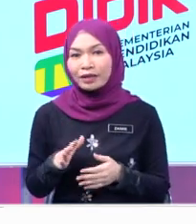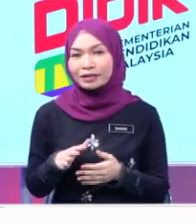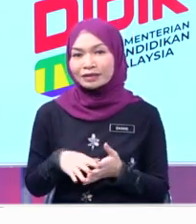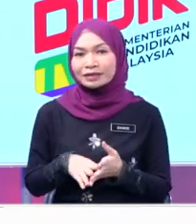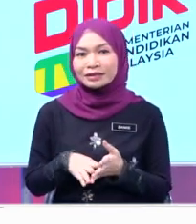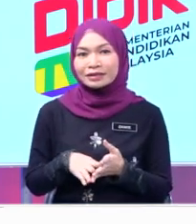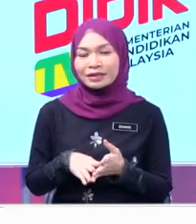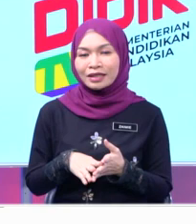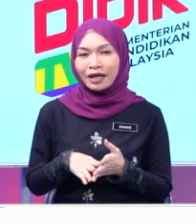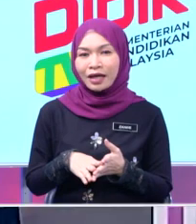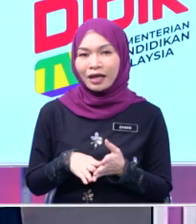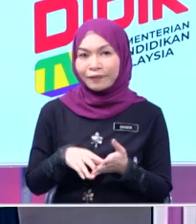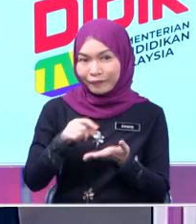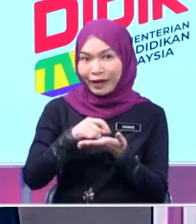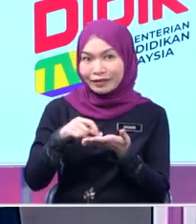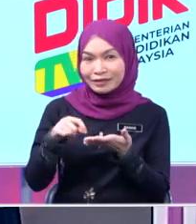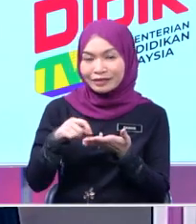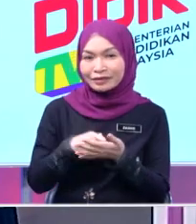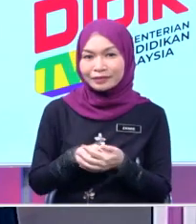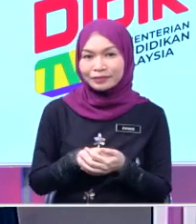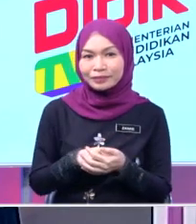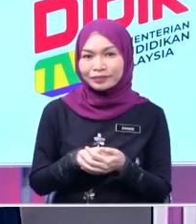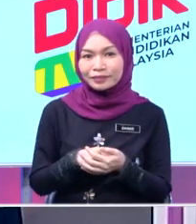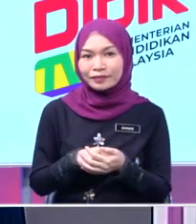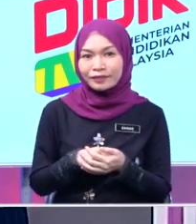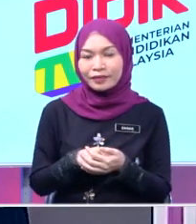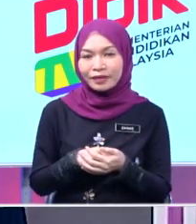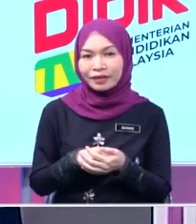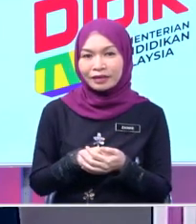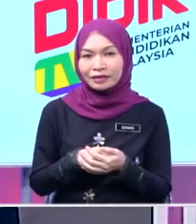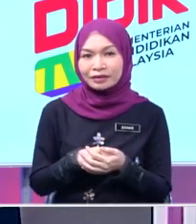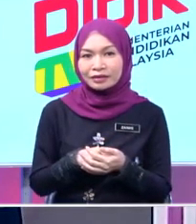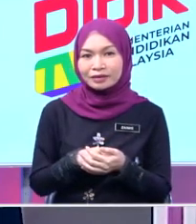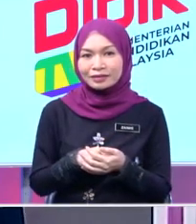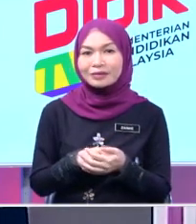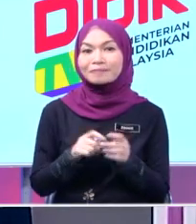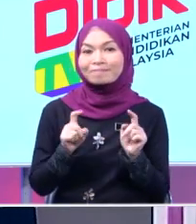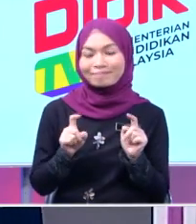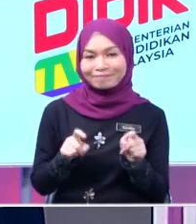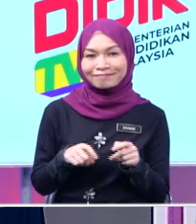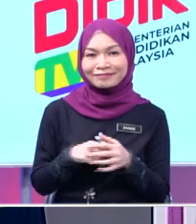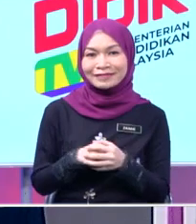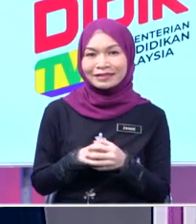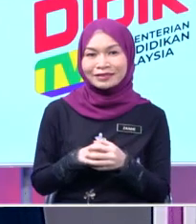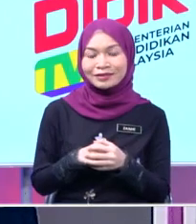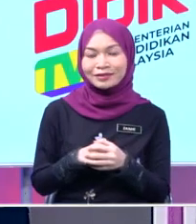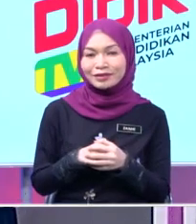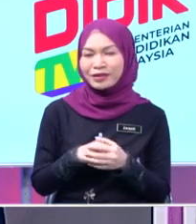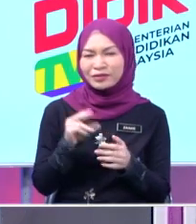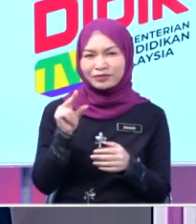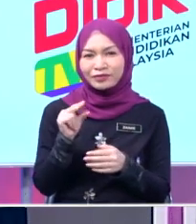we talked about which one had contractions, a formal piece of writing should not have contractions.